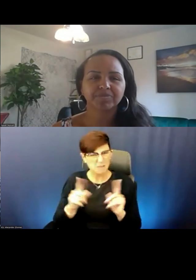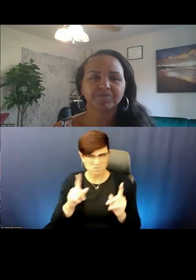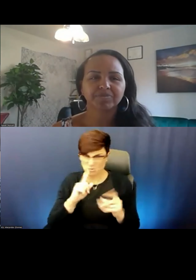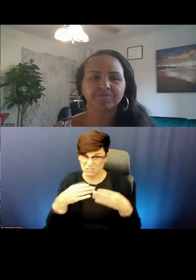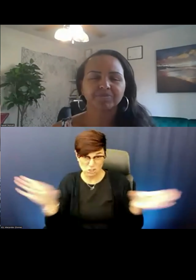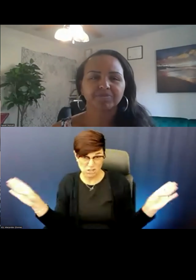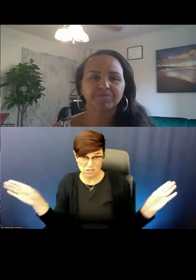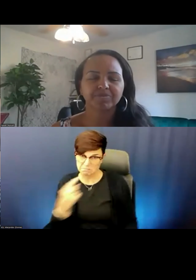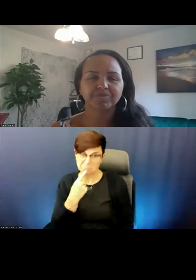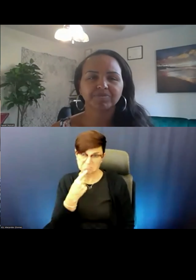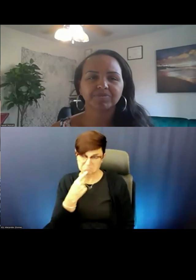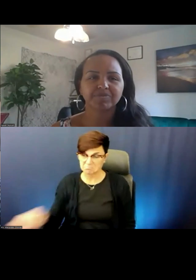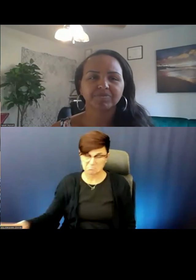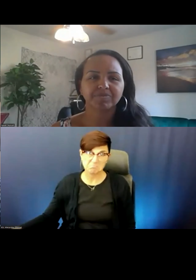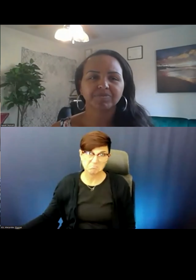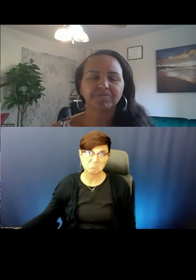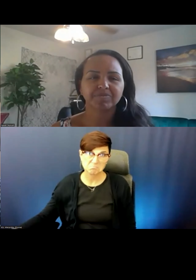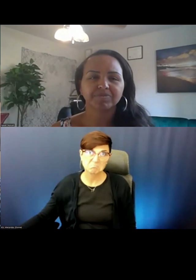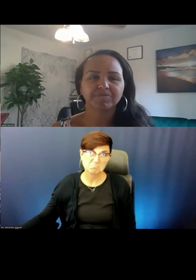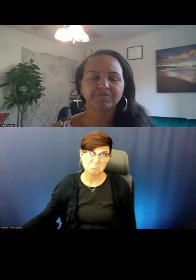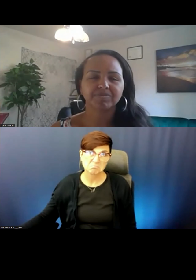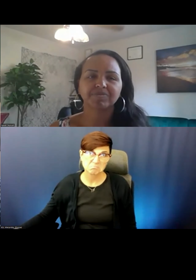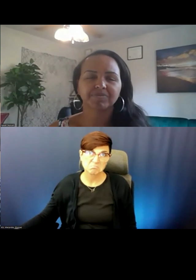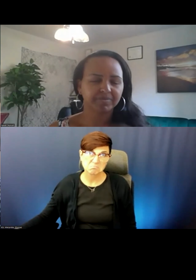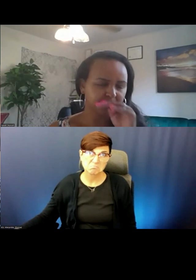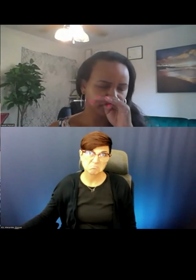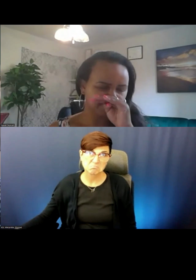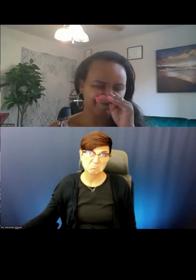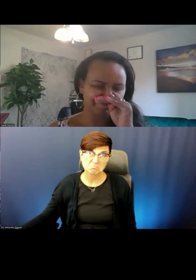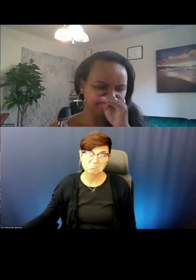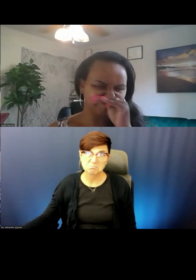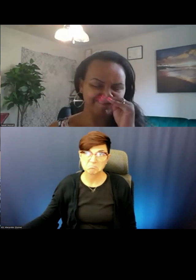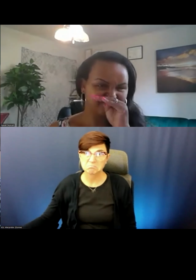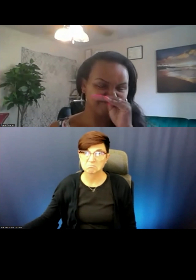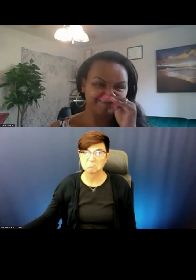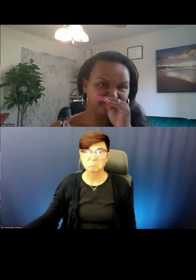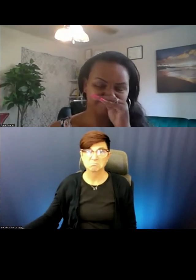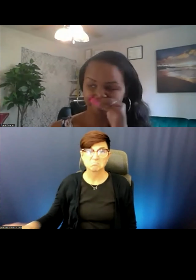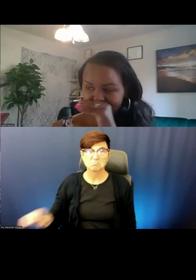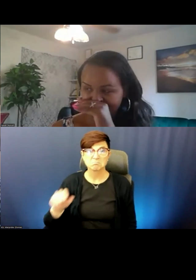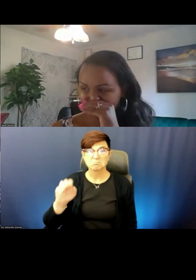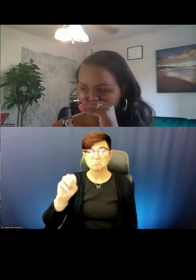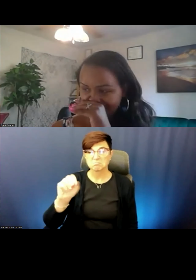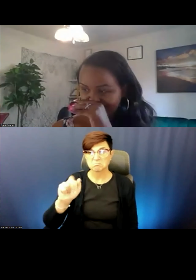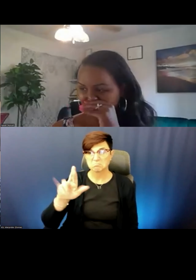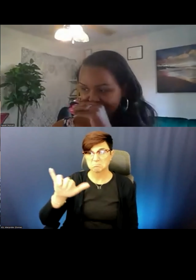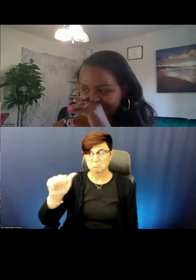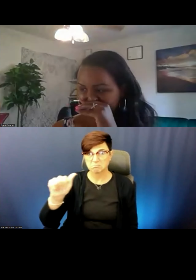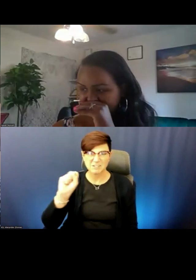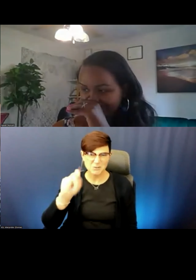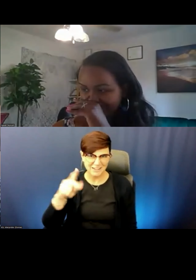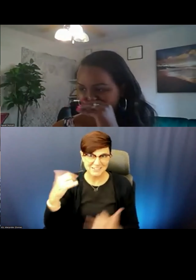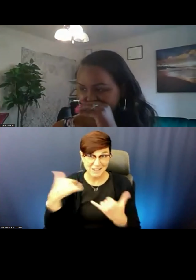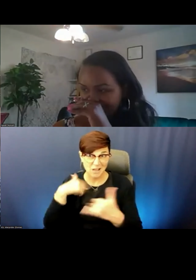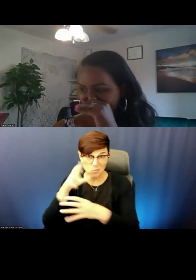Yeah, and I just want to kind of just share what the ratings were. I hope people got to see that kind of result pop up on their screen, but I